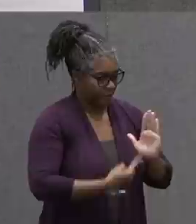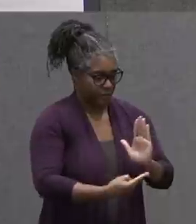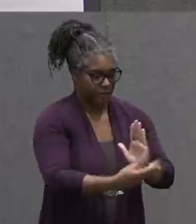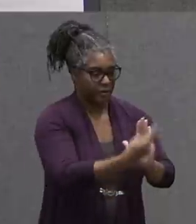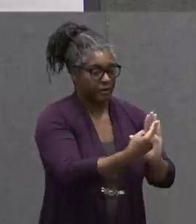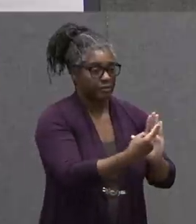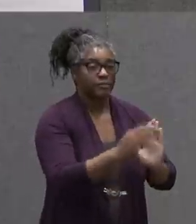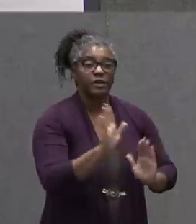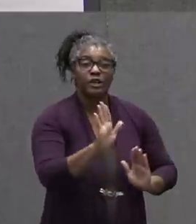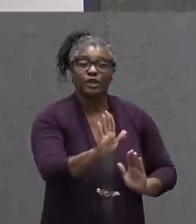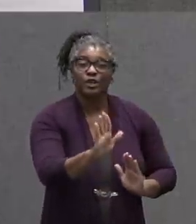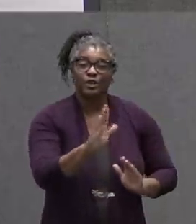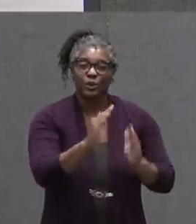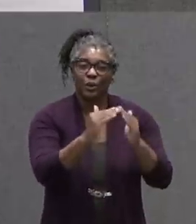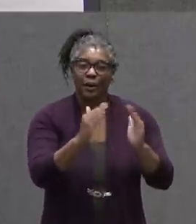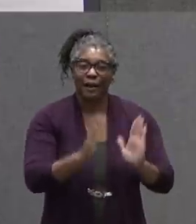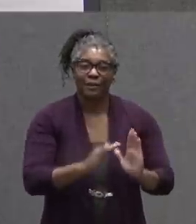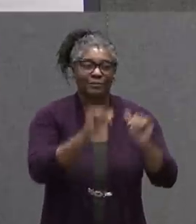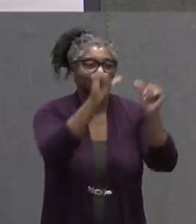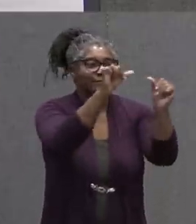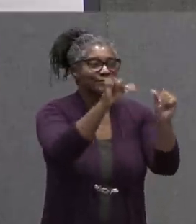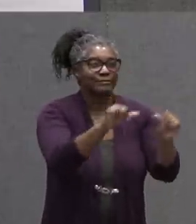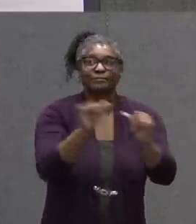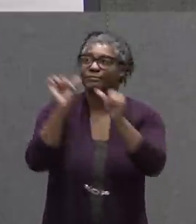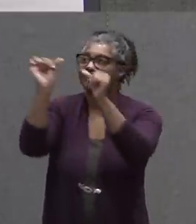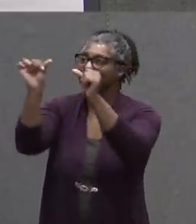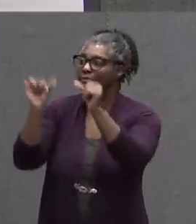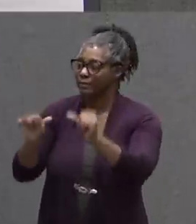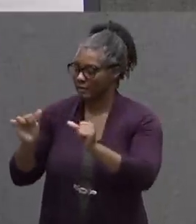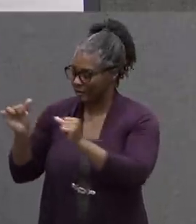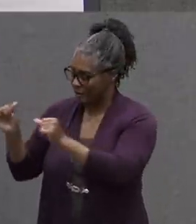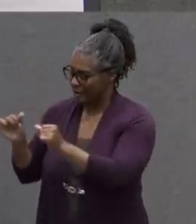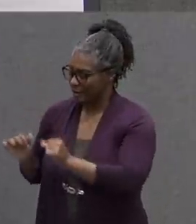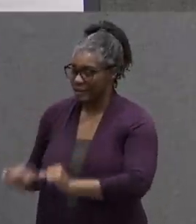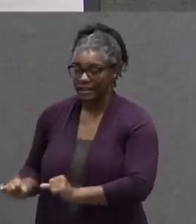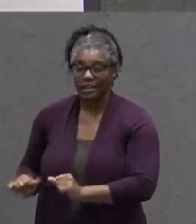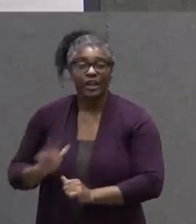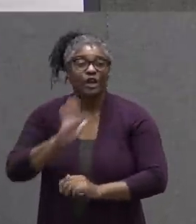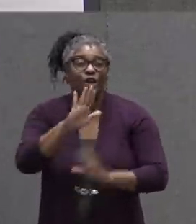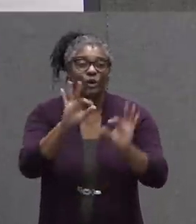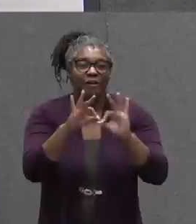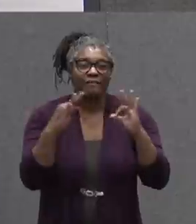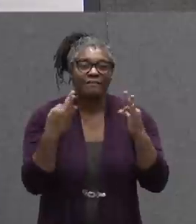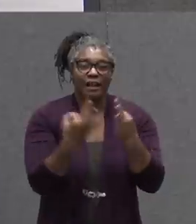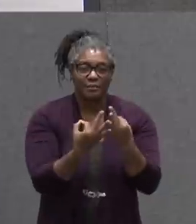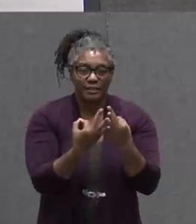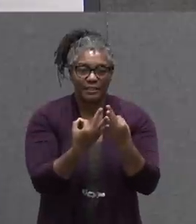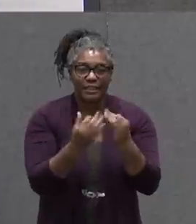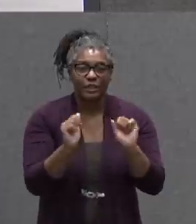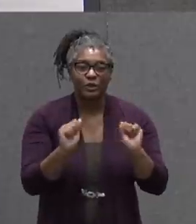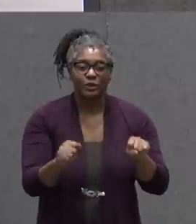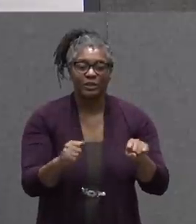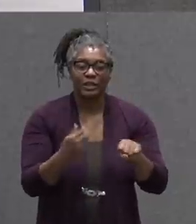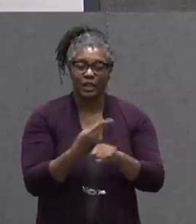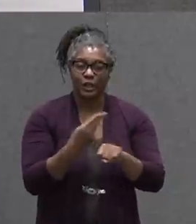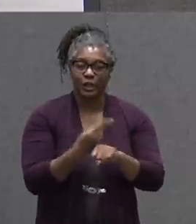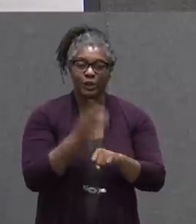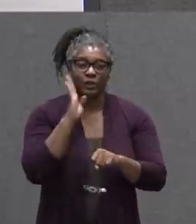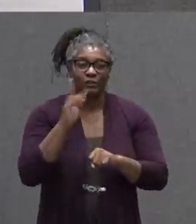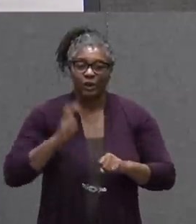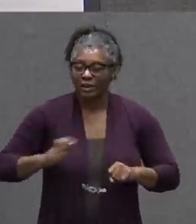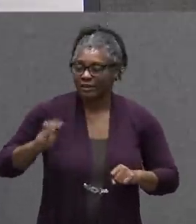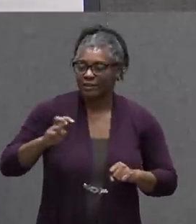and with your family, you could travel through your map in your home on an